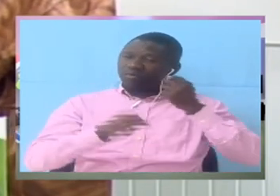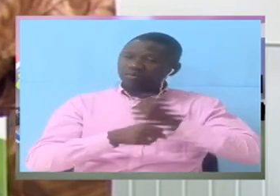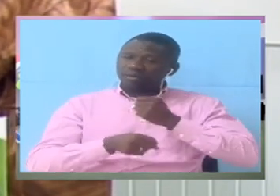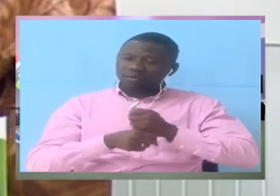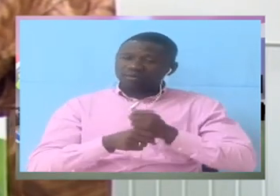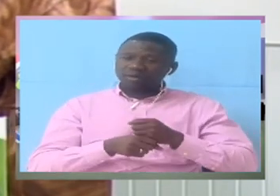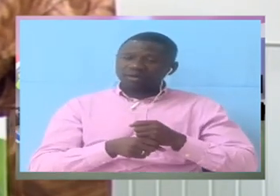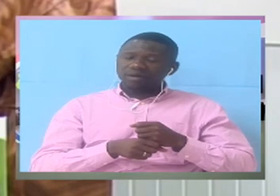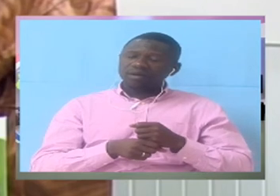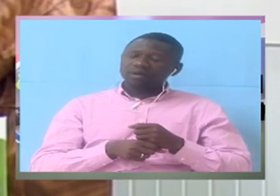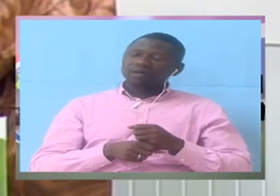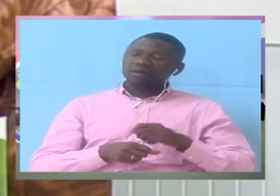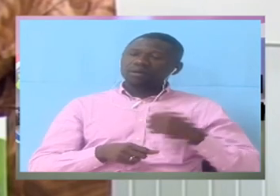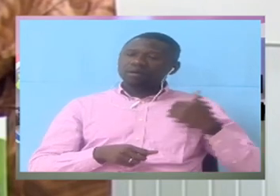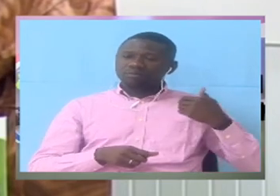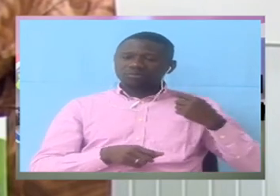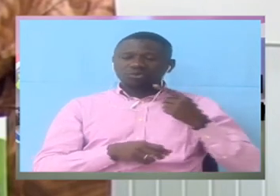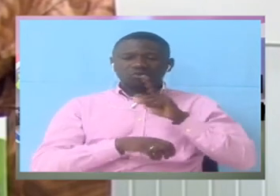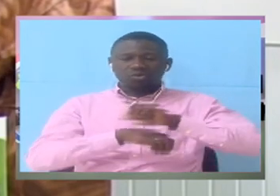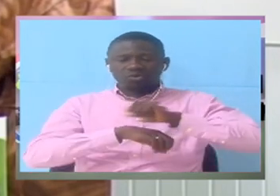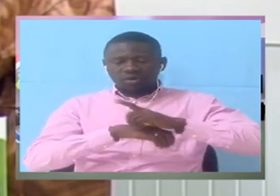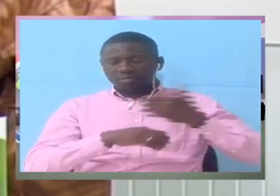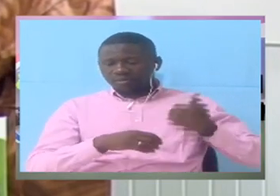by blacksmiths.